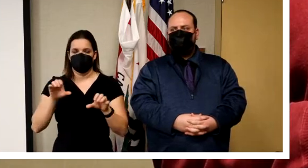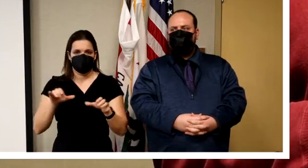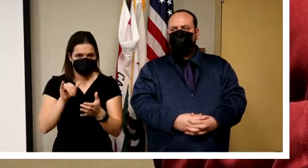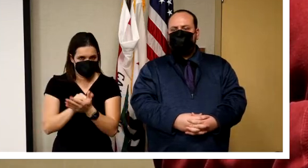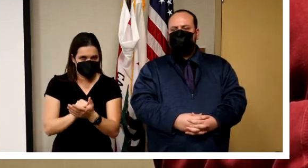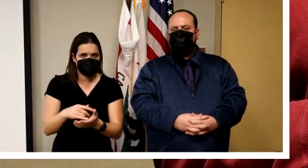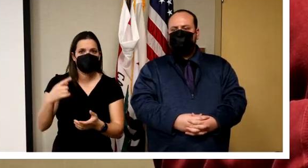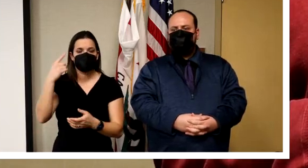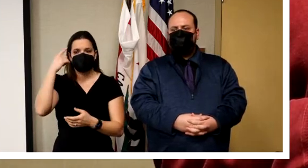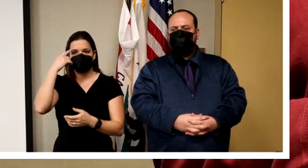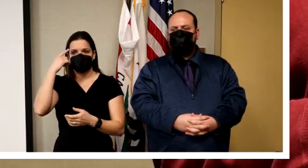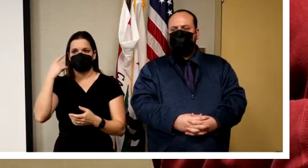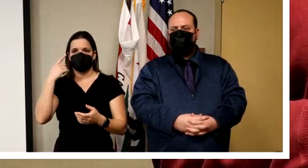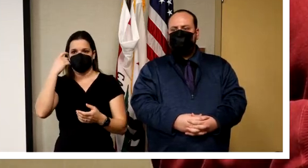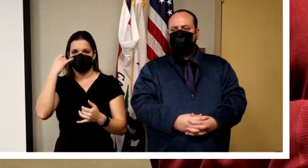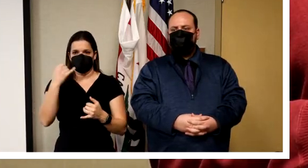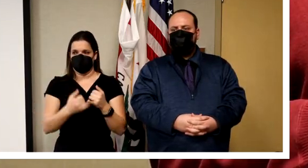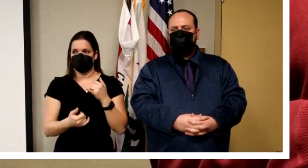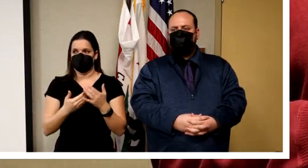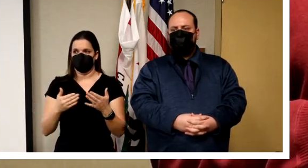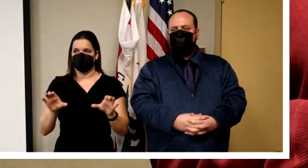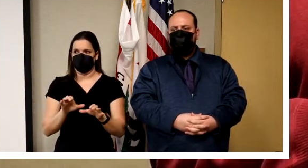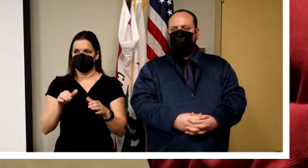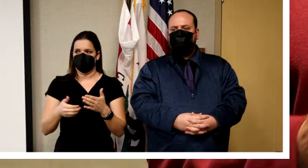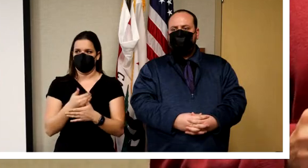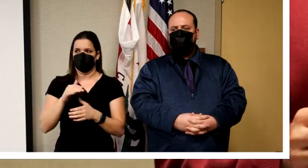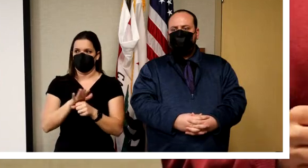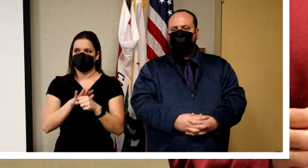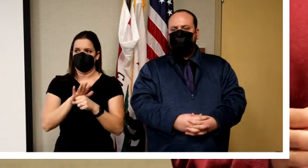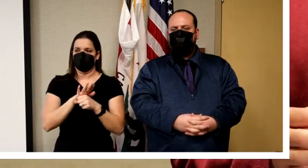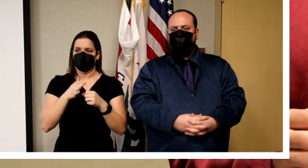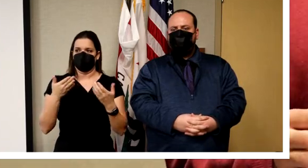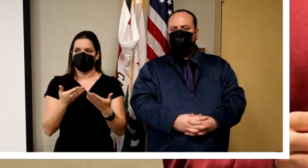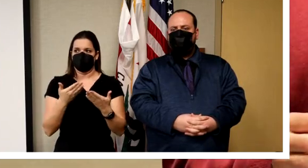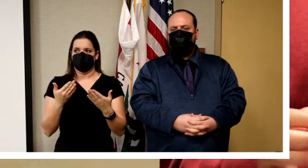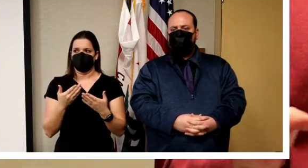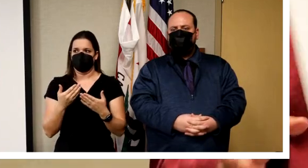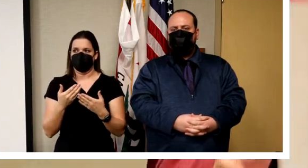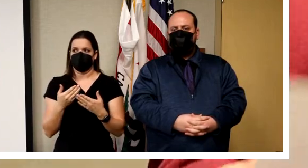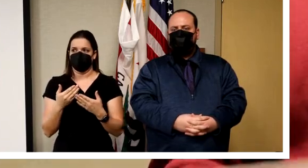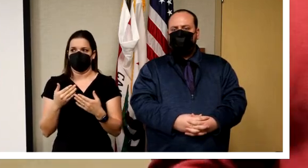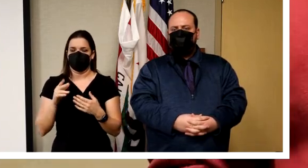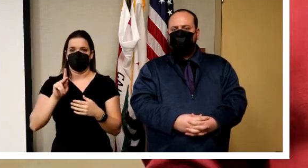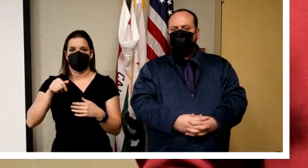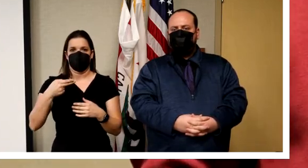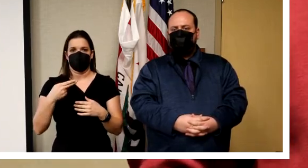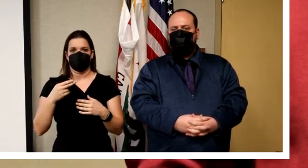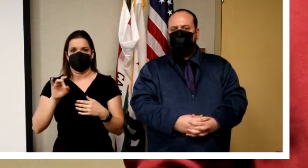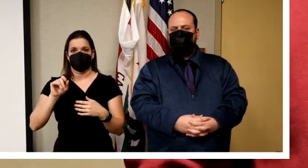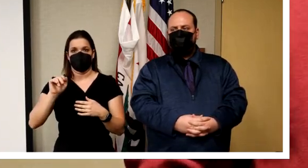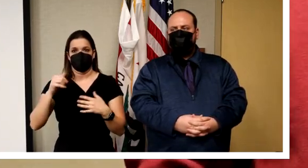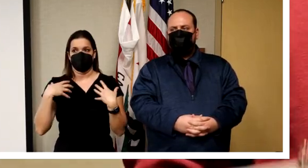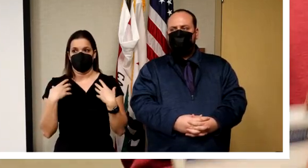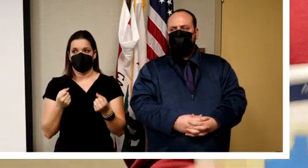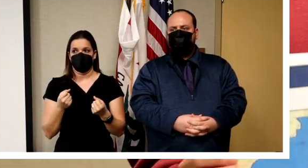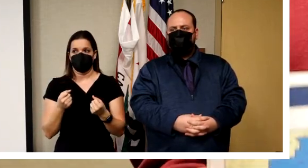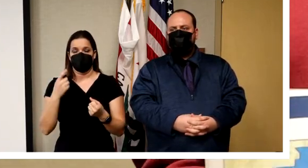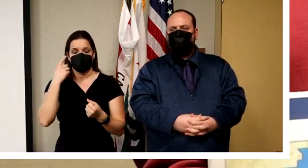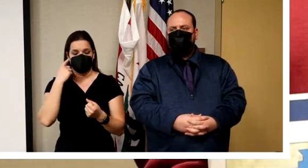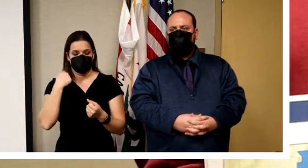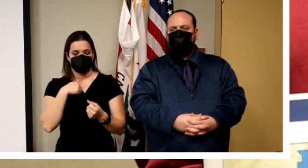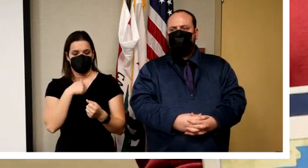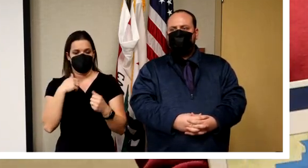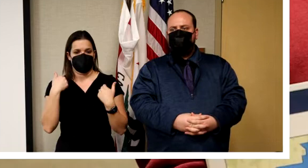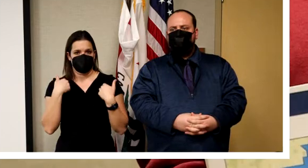I think we since the last time we did redistricting here for Kaweah Delta Health, I think